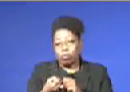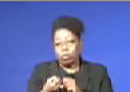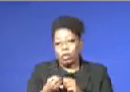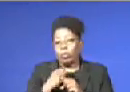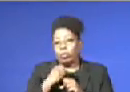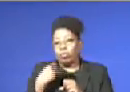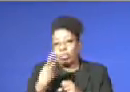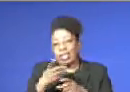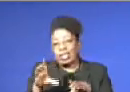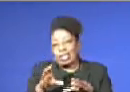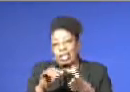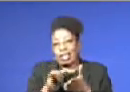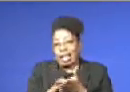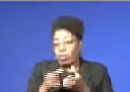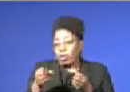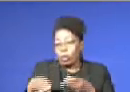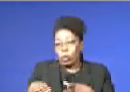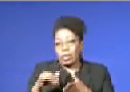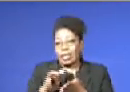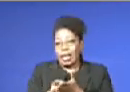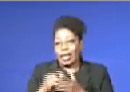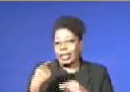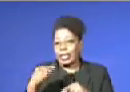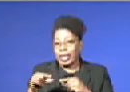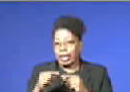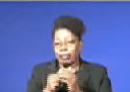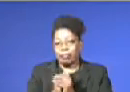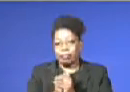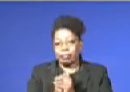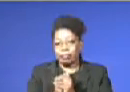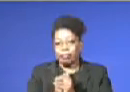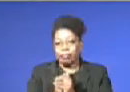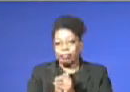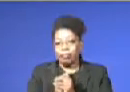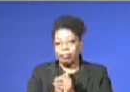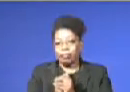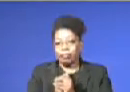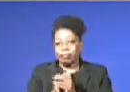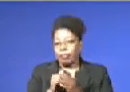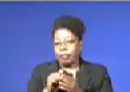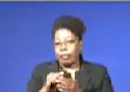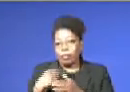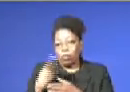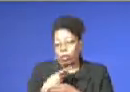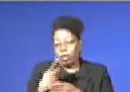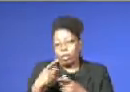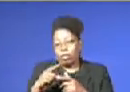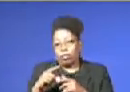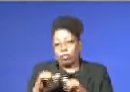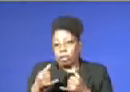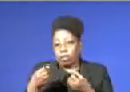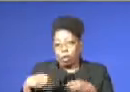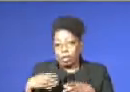we did that, we lost the game, and there's nothing else we can say. We just lost the game.